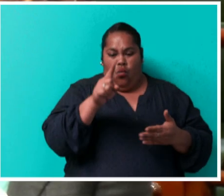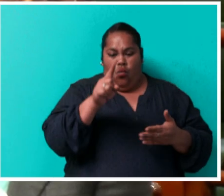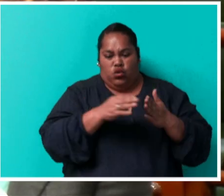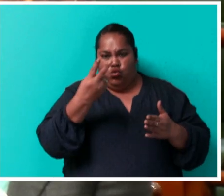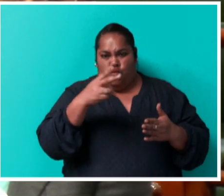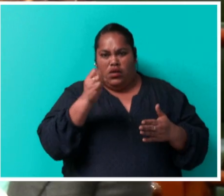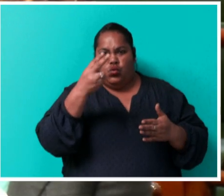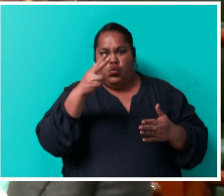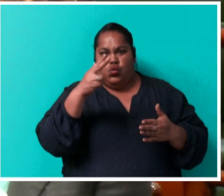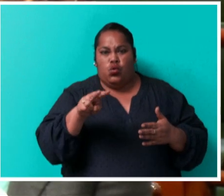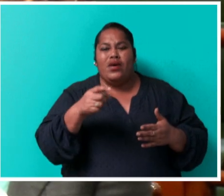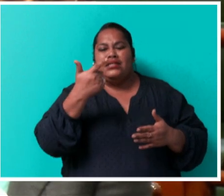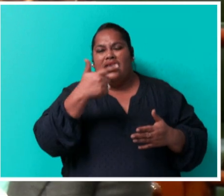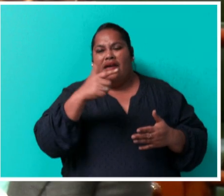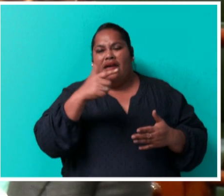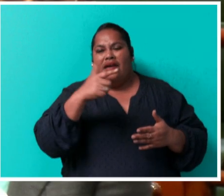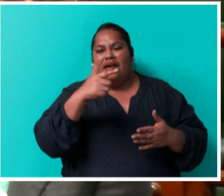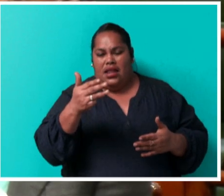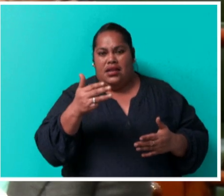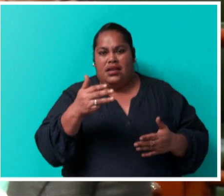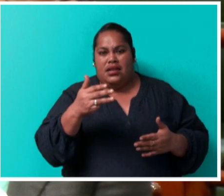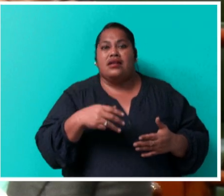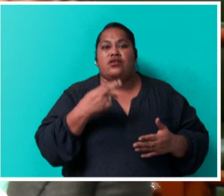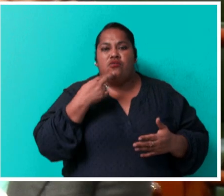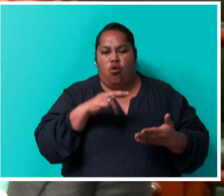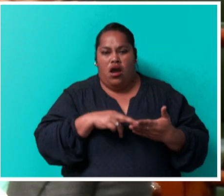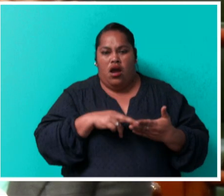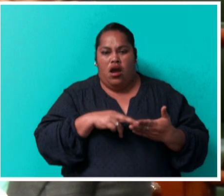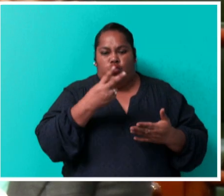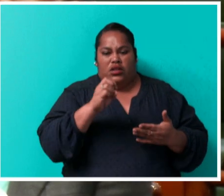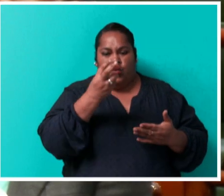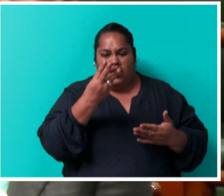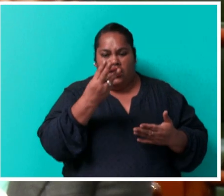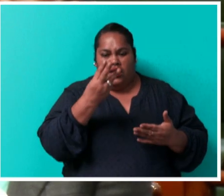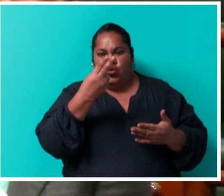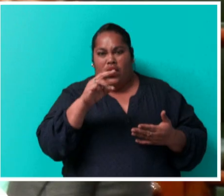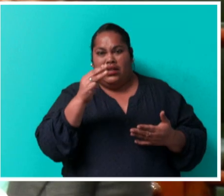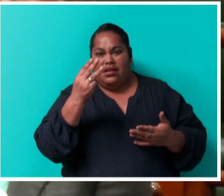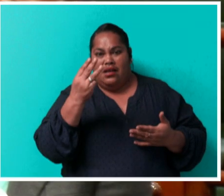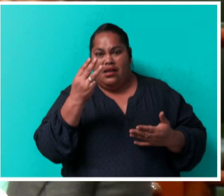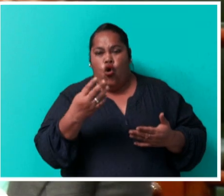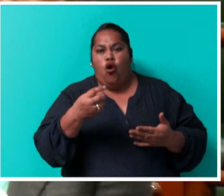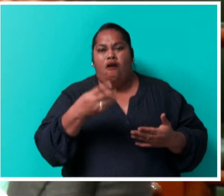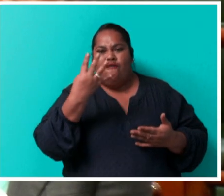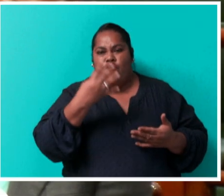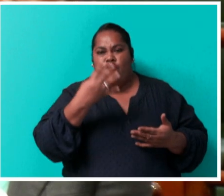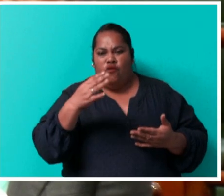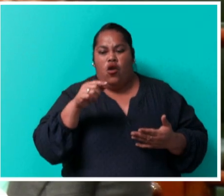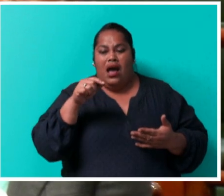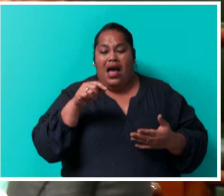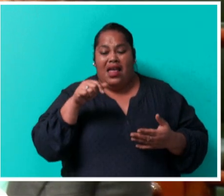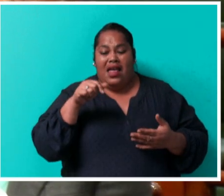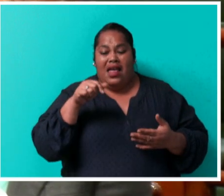were 79. 23 to 24 were 44 cases. And early this year, until